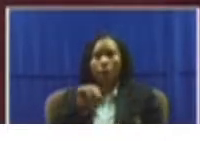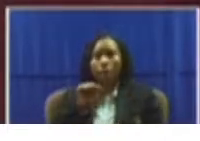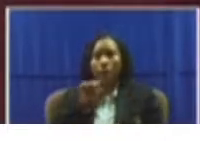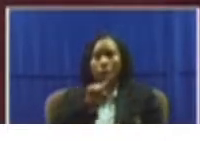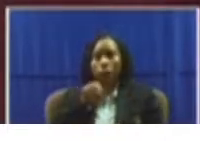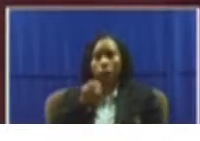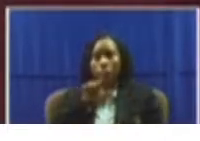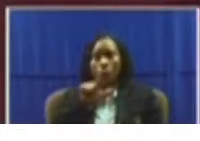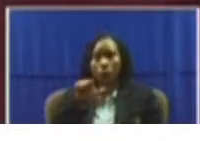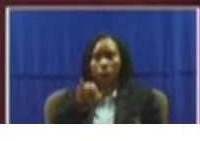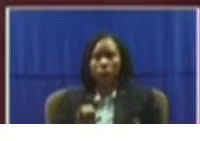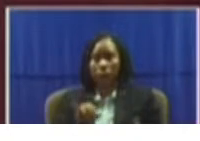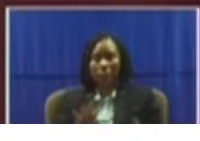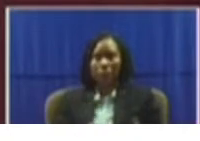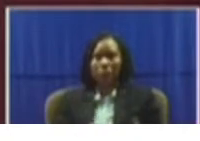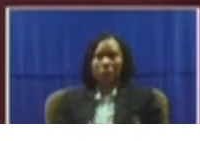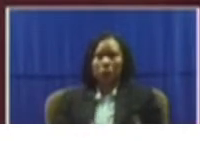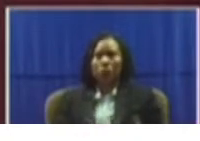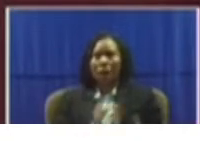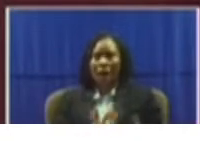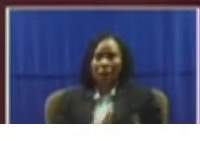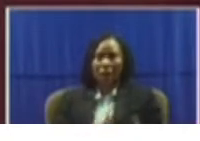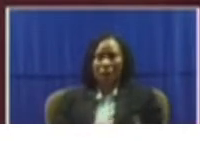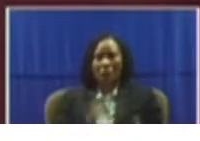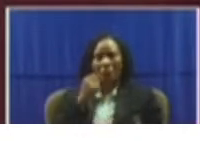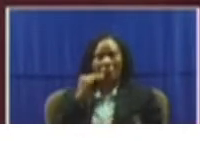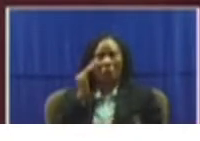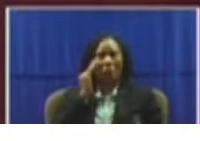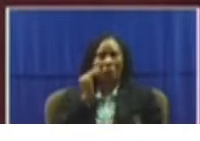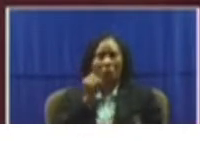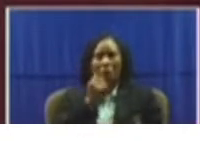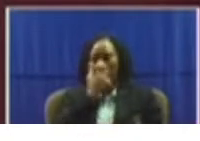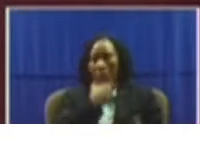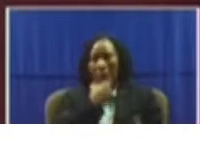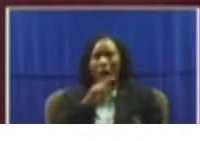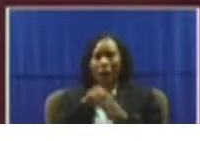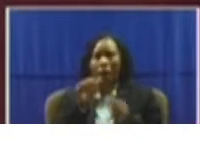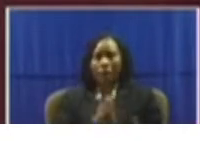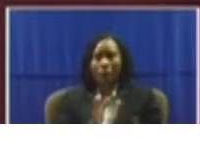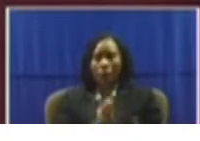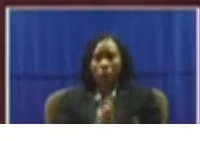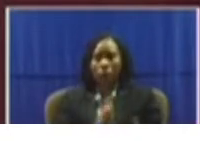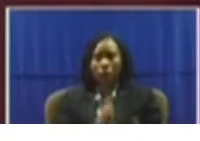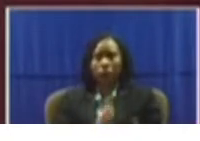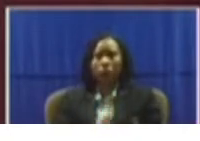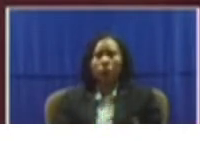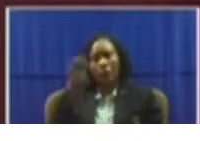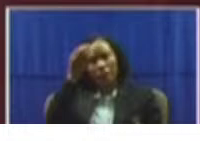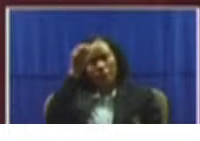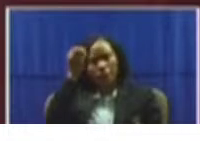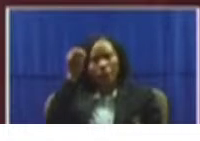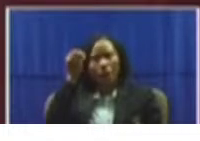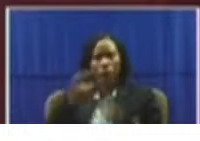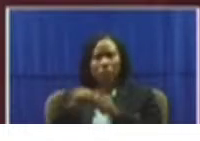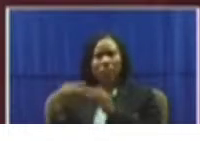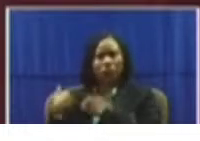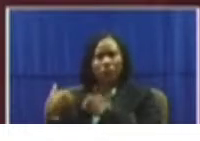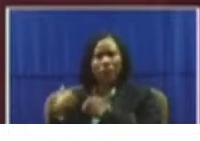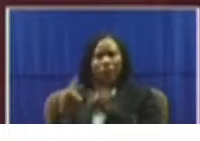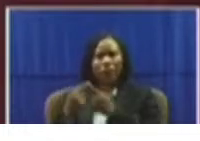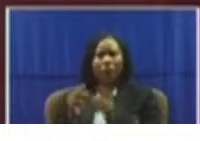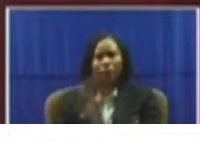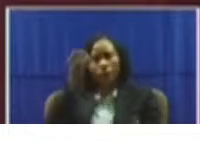about fancy cars and security, but they seem to have forgotten that just around the corner at 7 Wales Street, they have